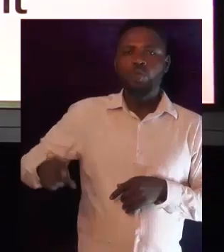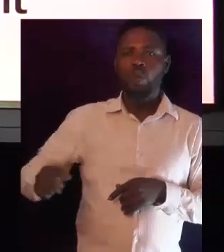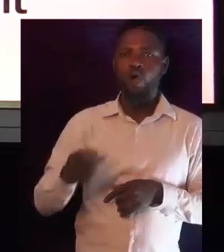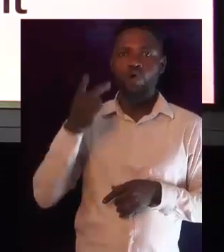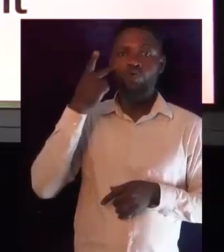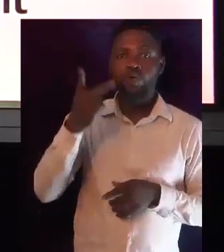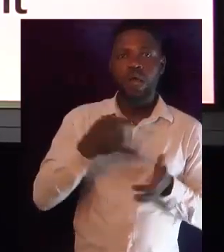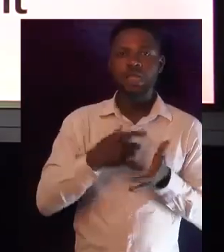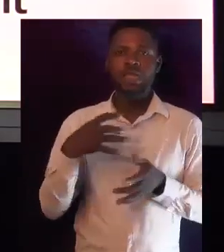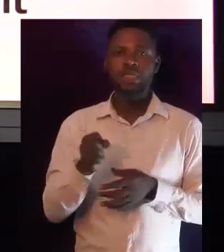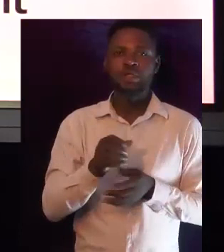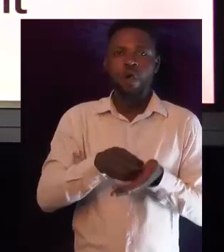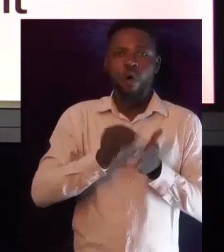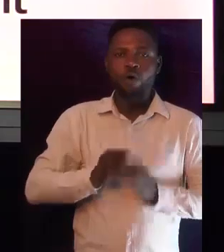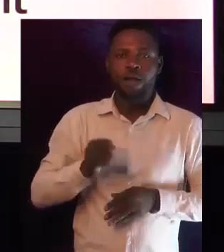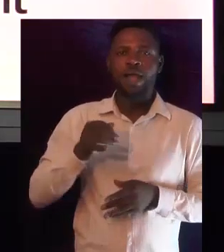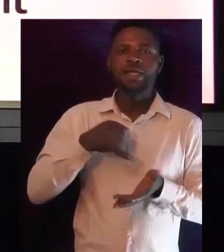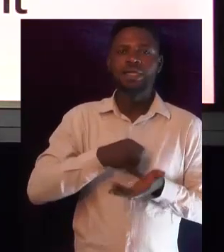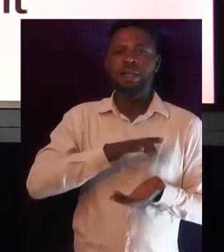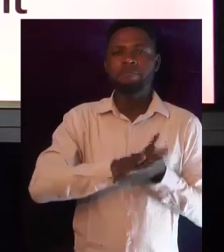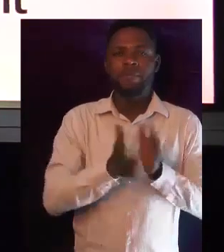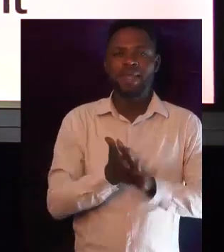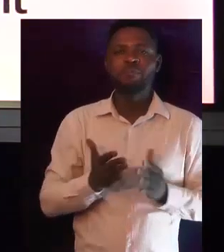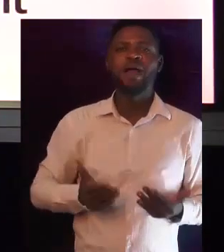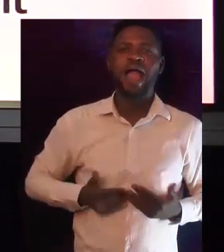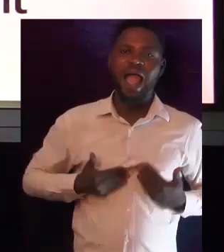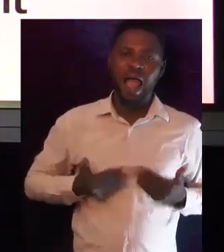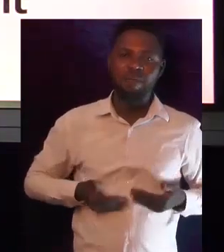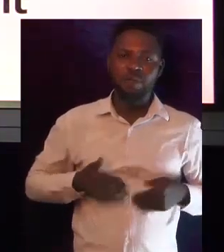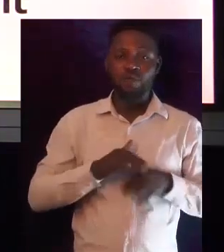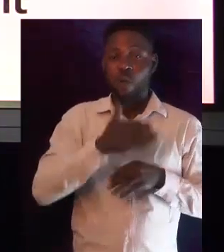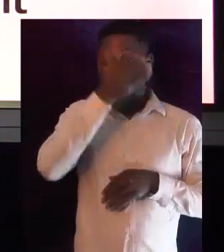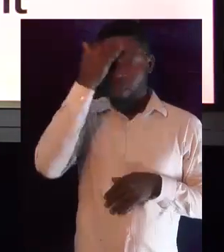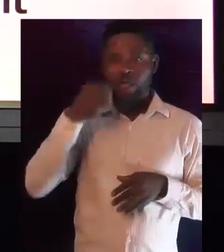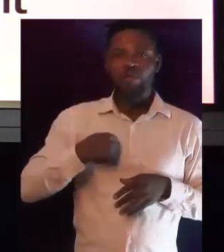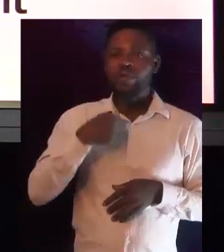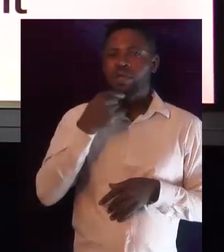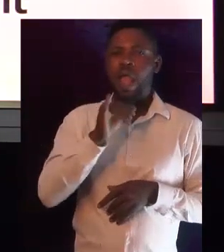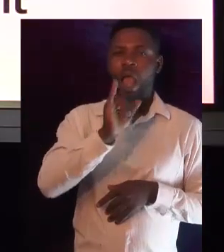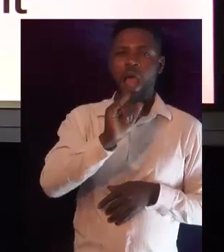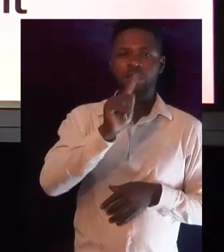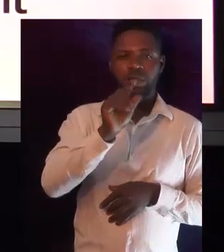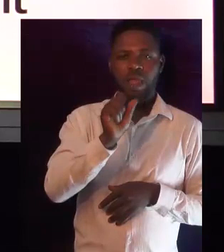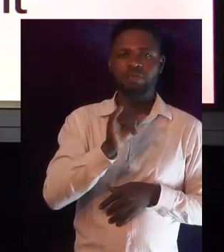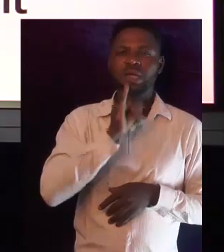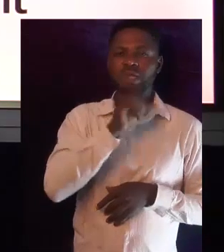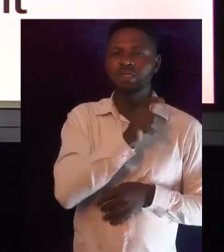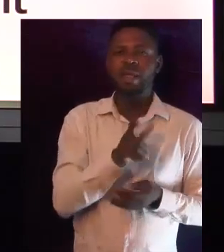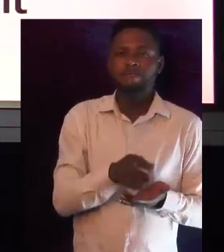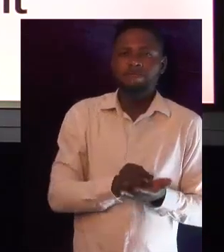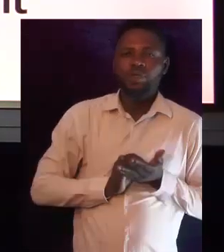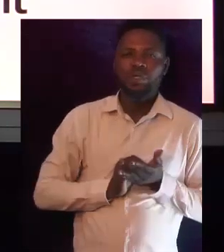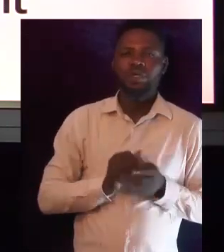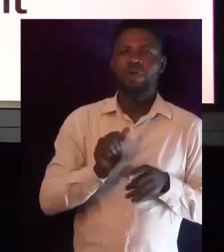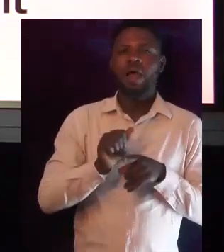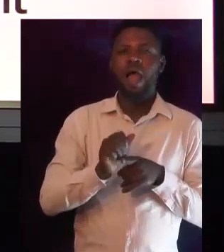owner, it became happy. Don't forget we said ITS is a